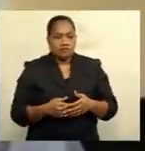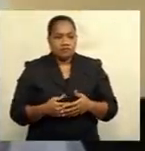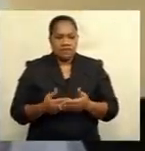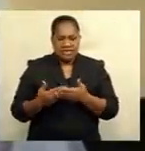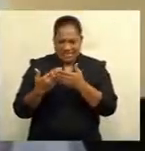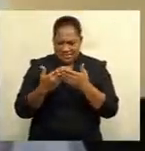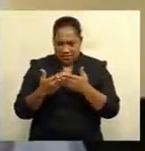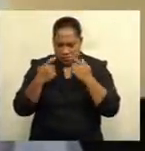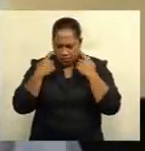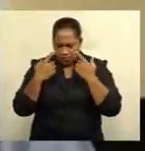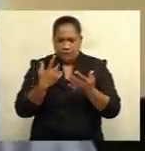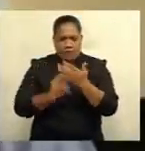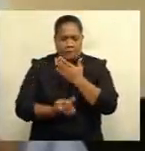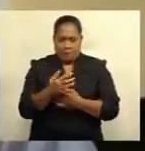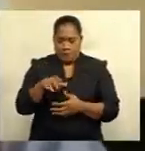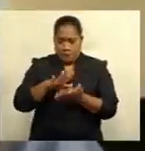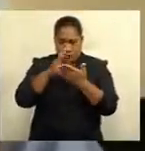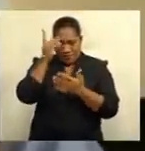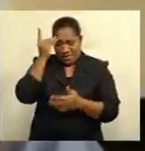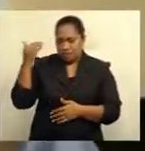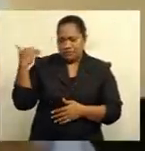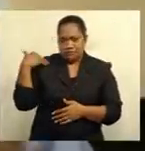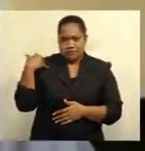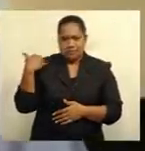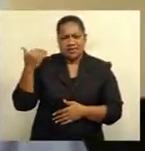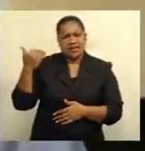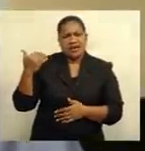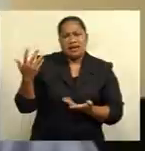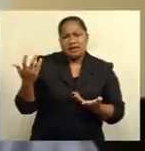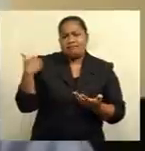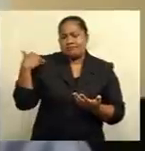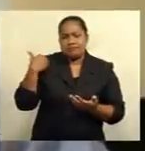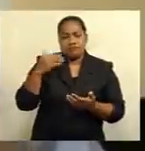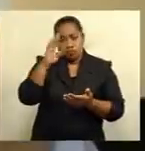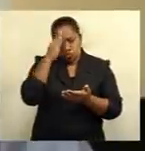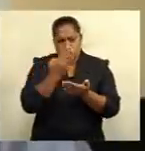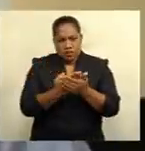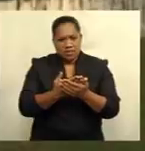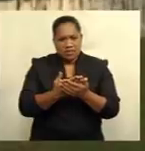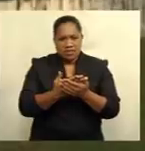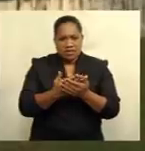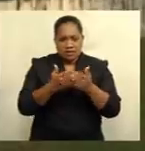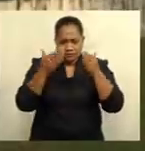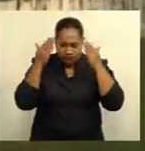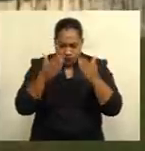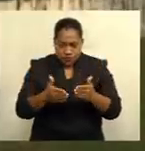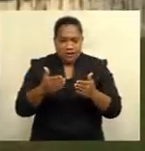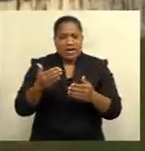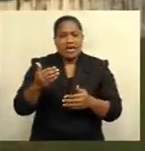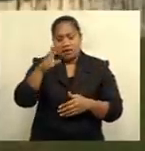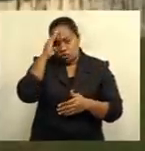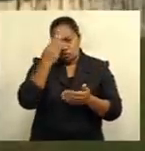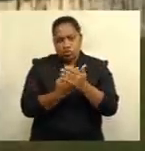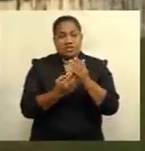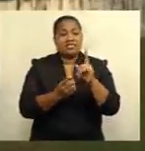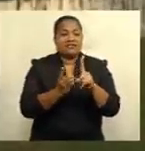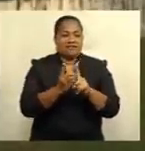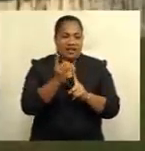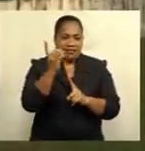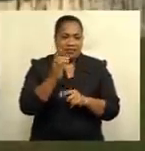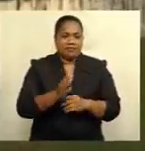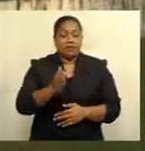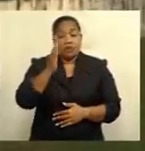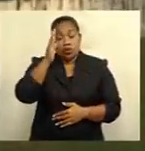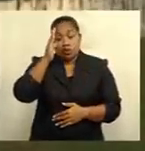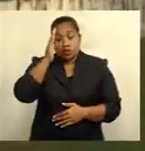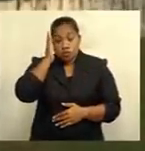it affects student concentration and also student development. Schools across Fiji